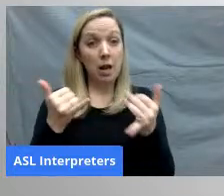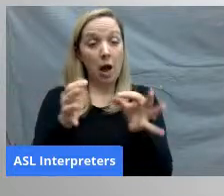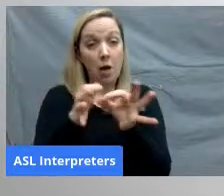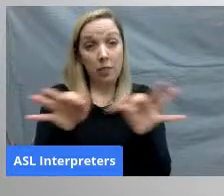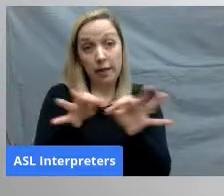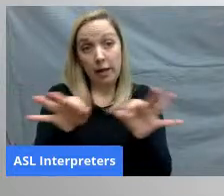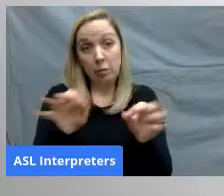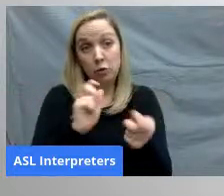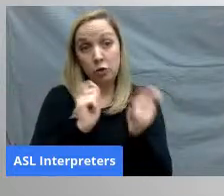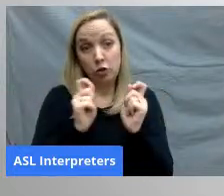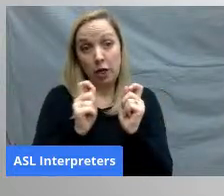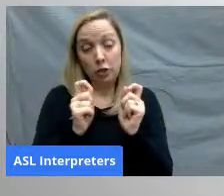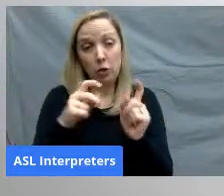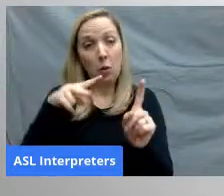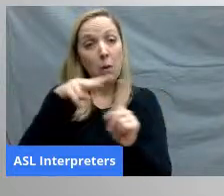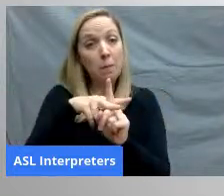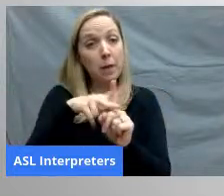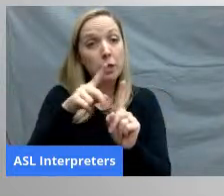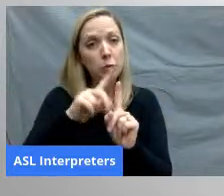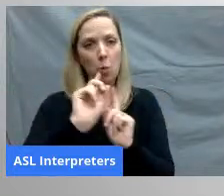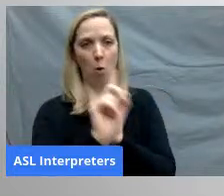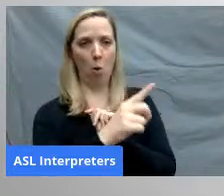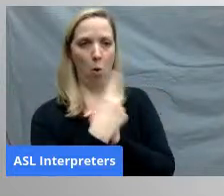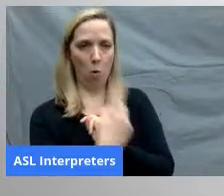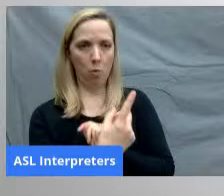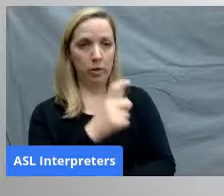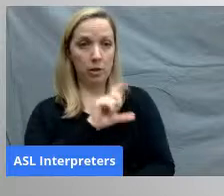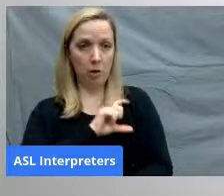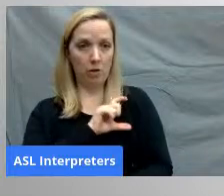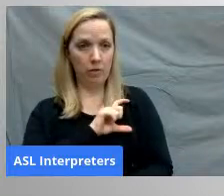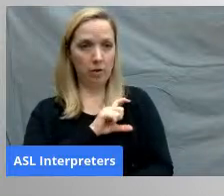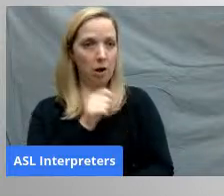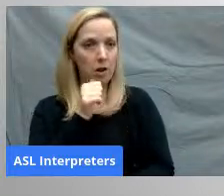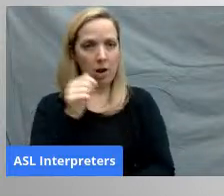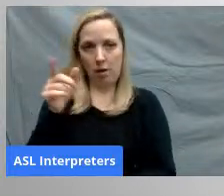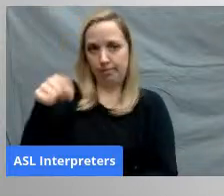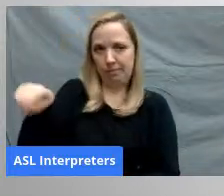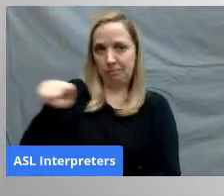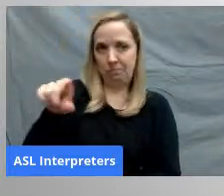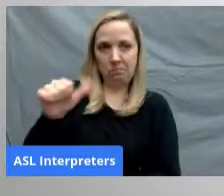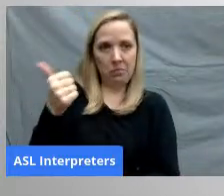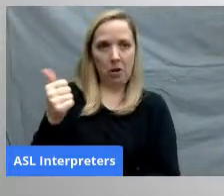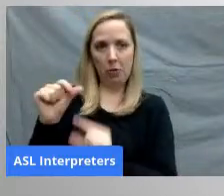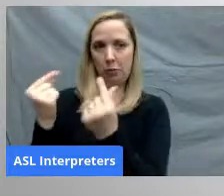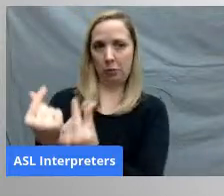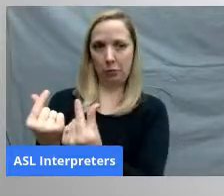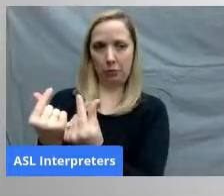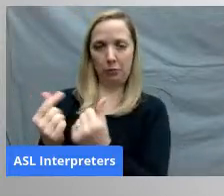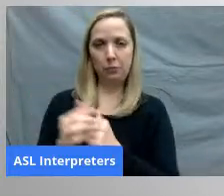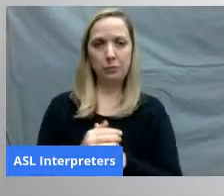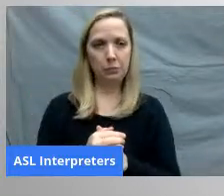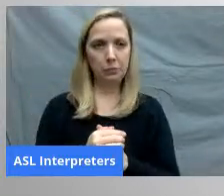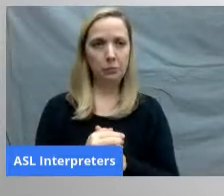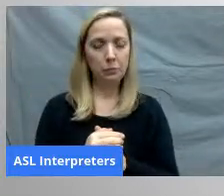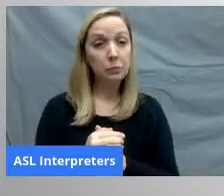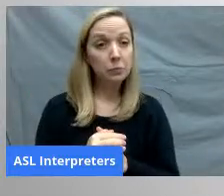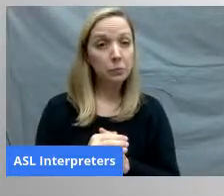only apply to law enforcement, not to social workers and child abuse related personnel. So I guess,